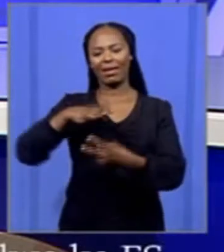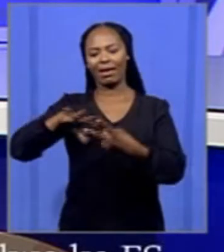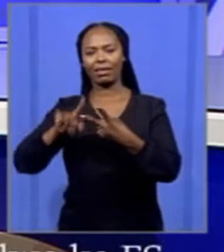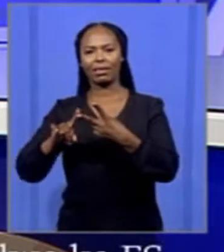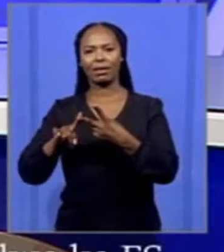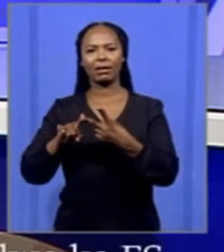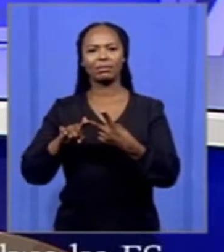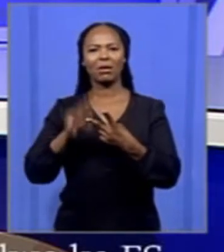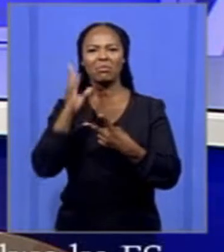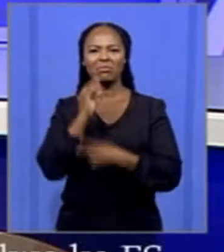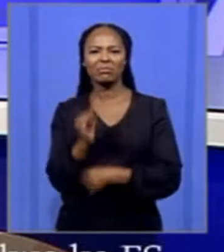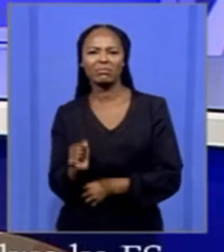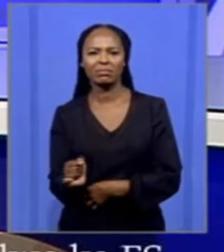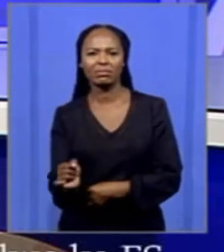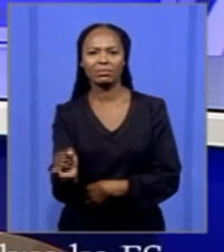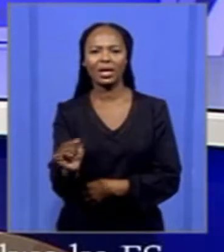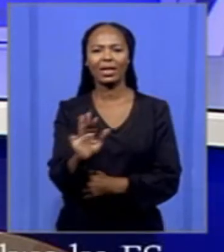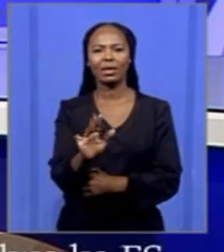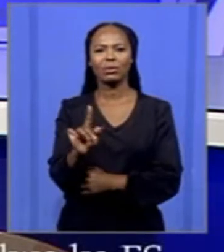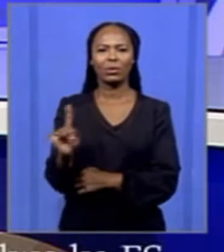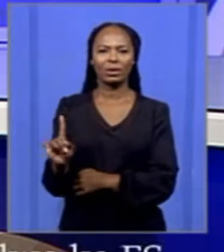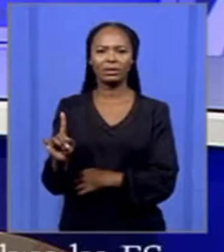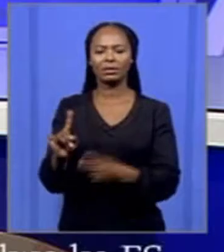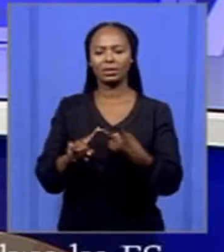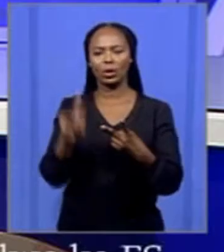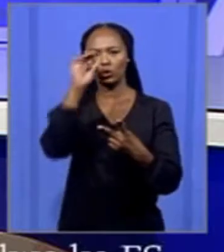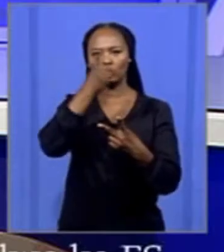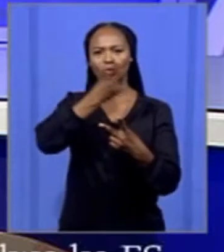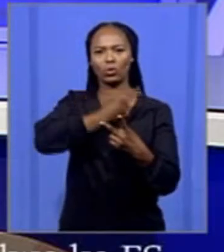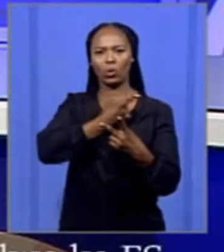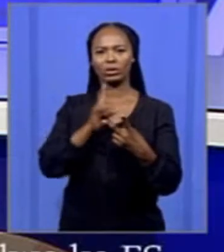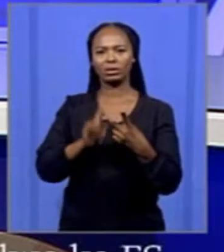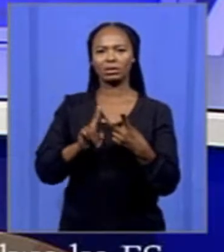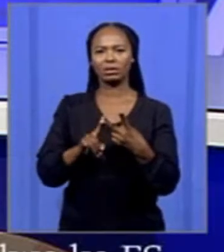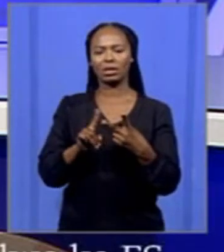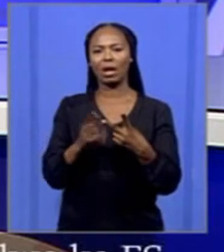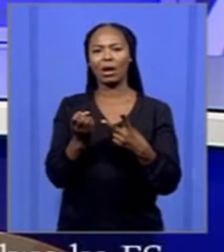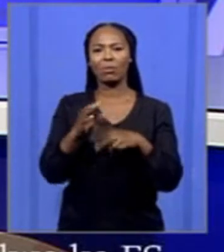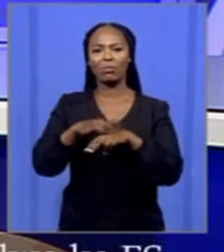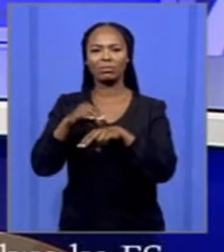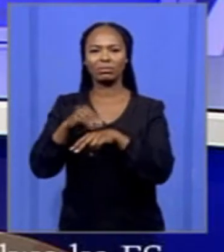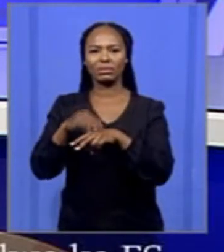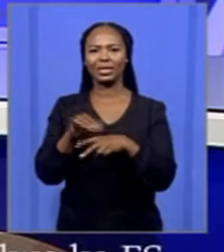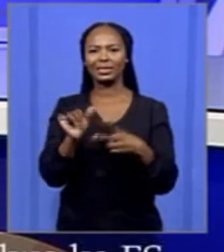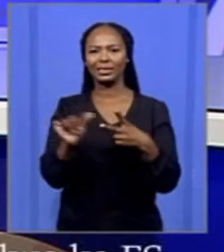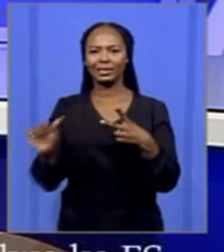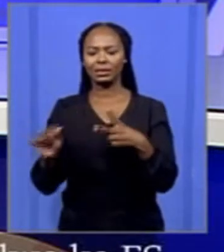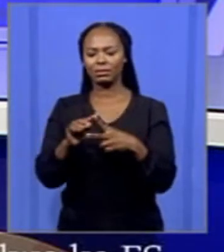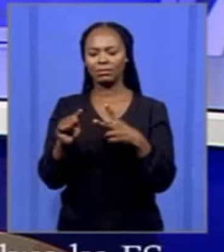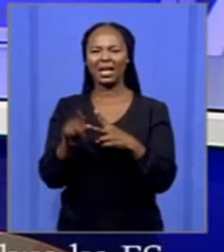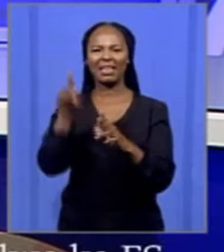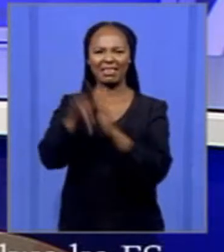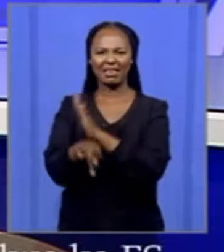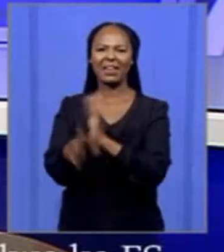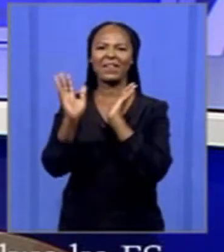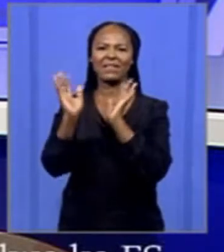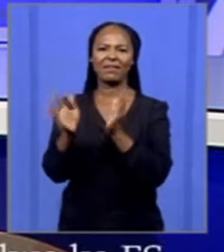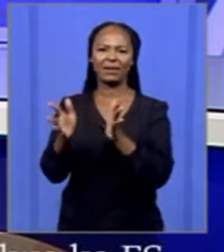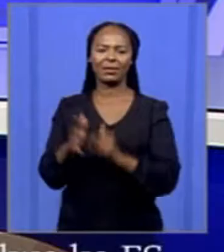mokgekolo wa mengwaga 91 le morwedi wa gagwe wa mengwaga 16 ba bolailwe